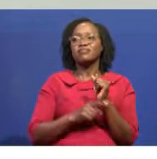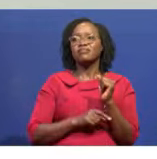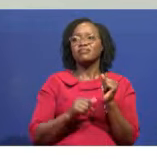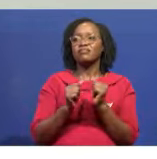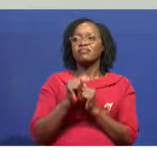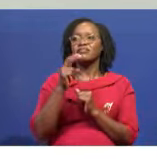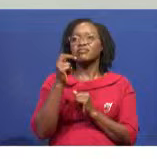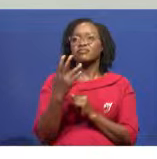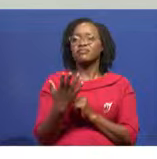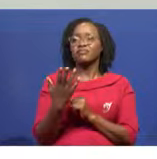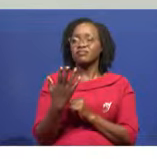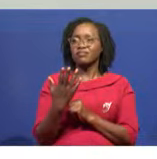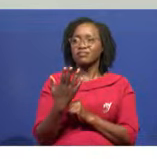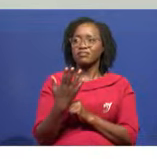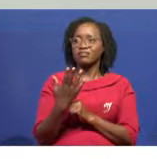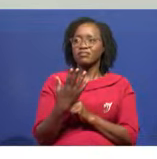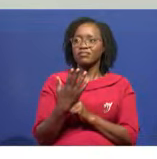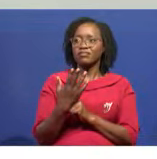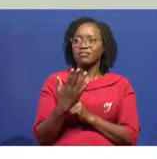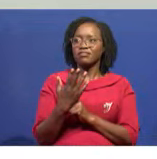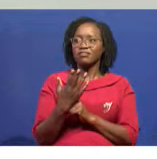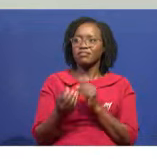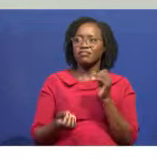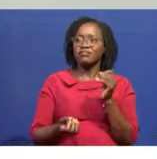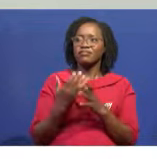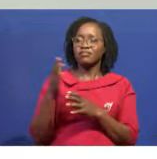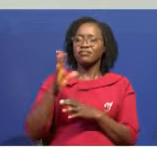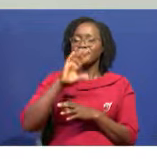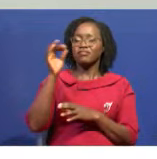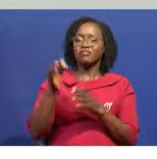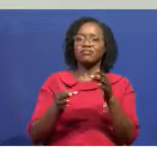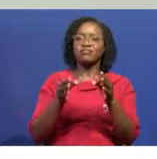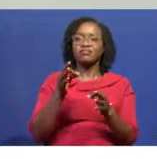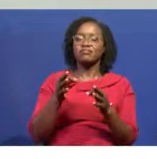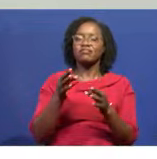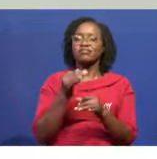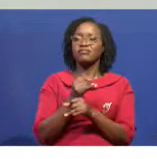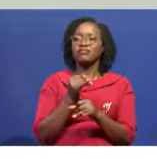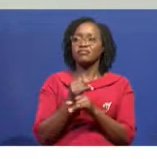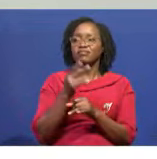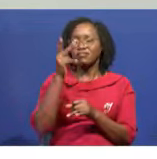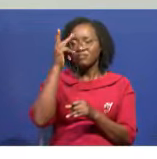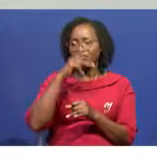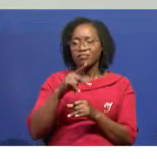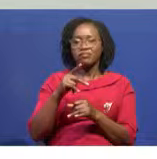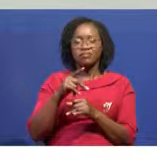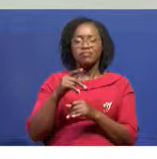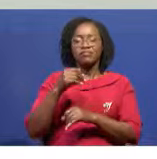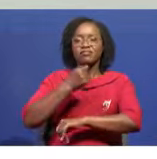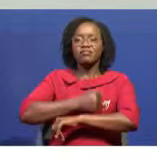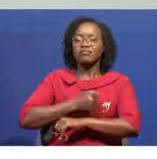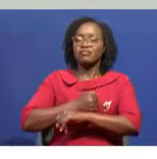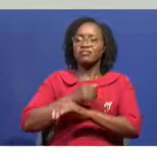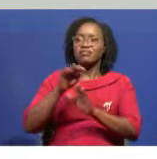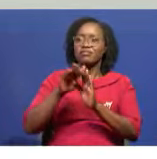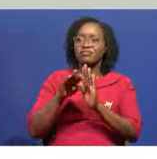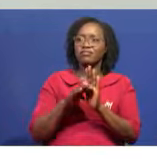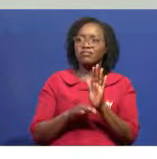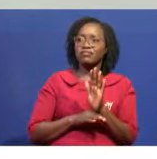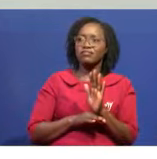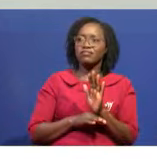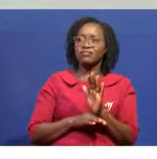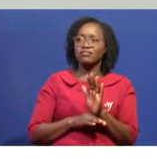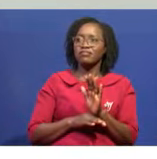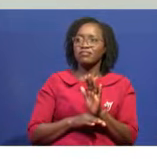2025. Yusufara is following on that particular story. The launch of the Africa Skills for Jobs Policy Academy program, Wahungu, that is